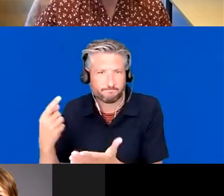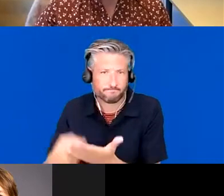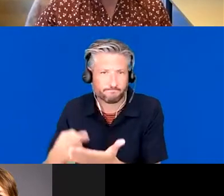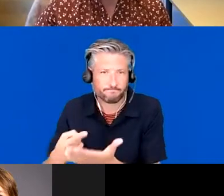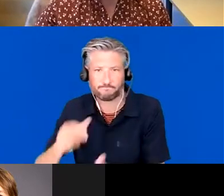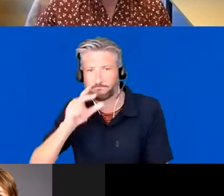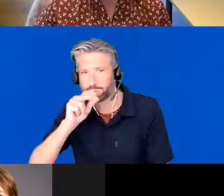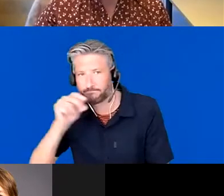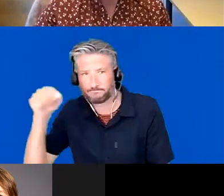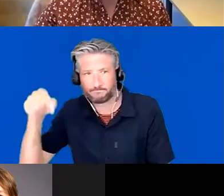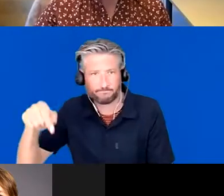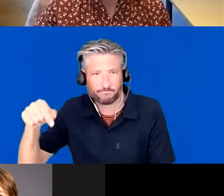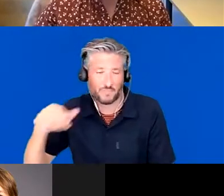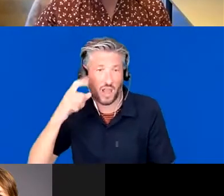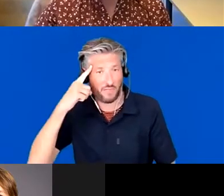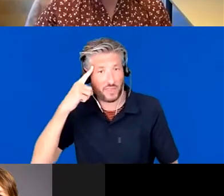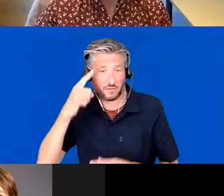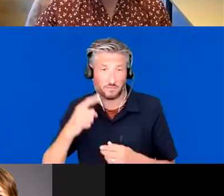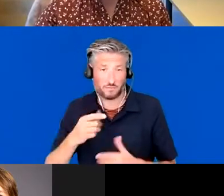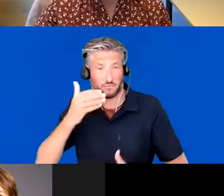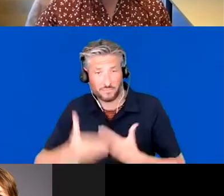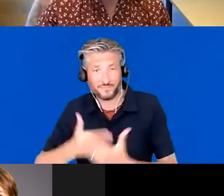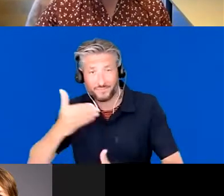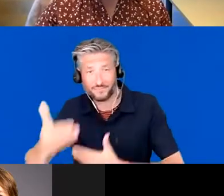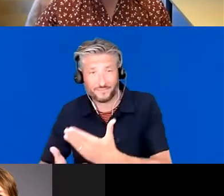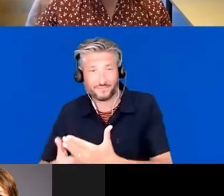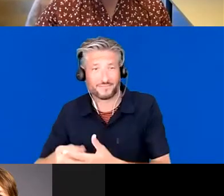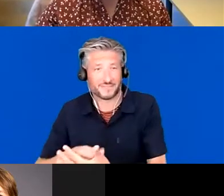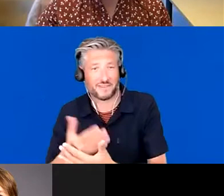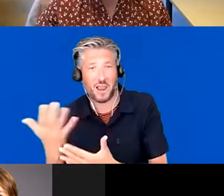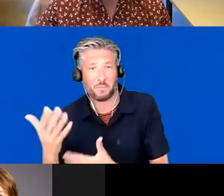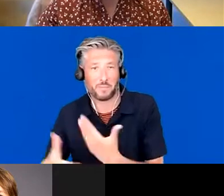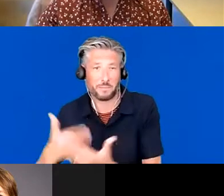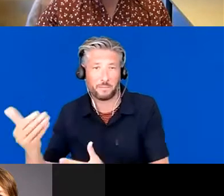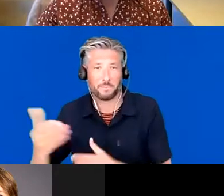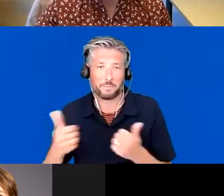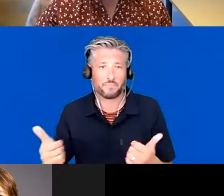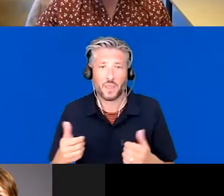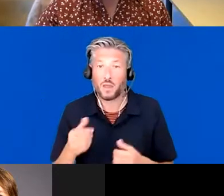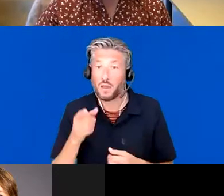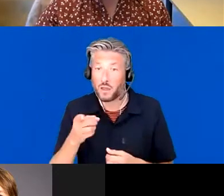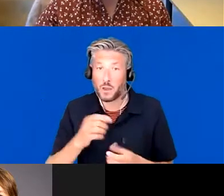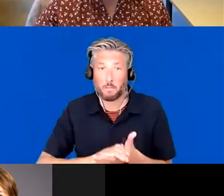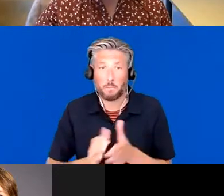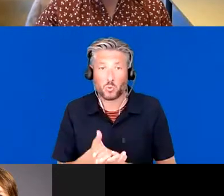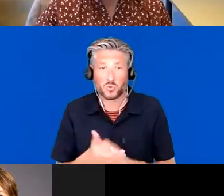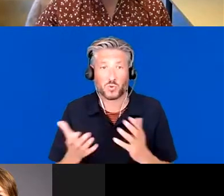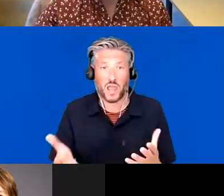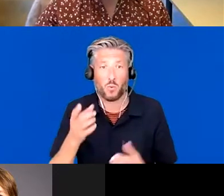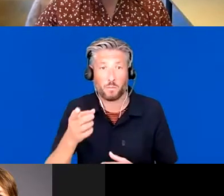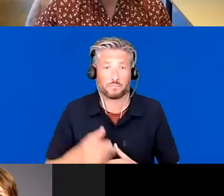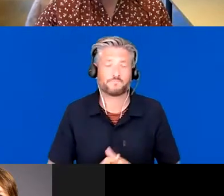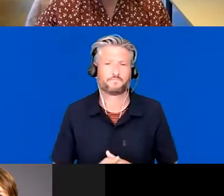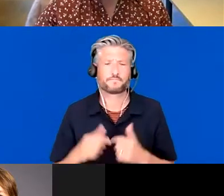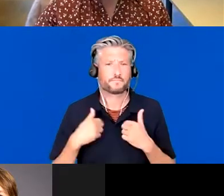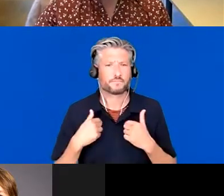evolution. So Bodo, you have a comment, and then Susan after that. Yeah, so we went down a different